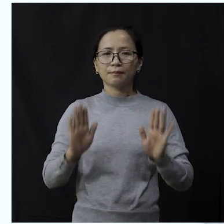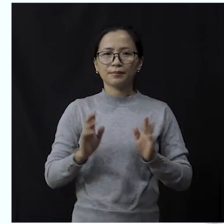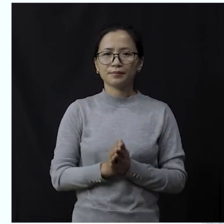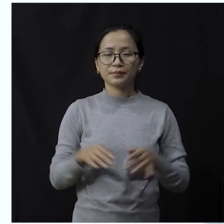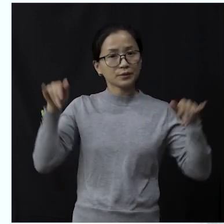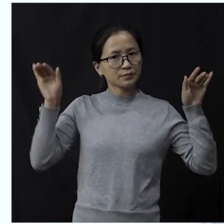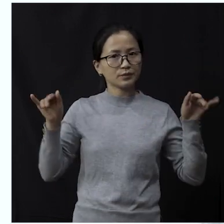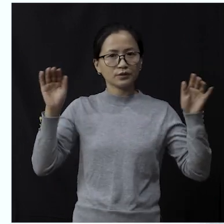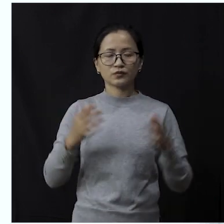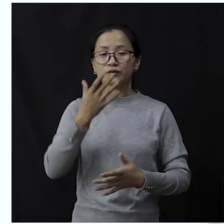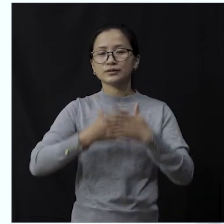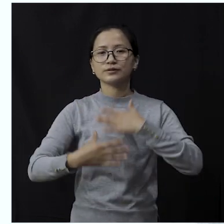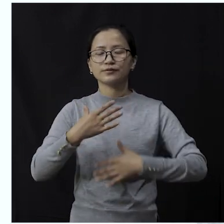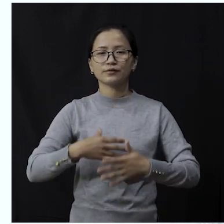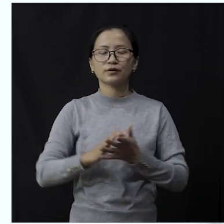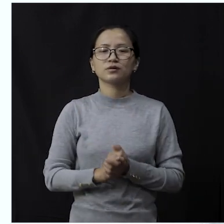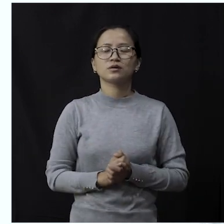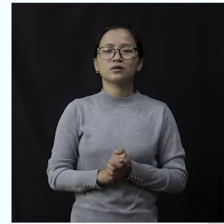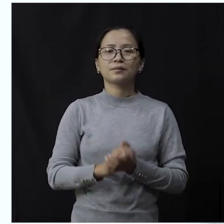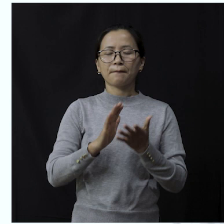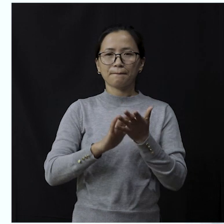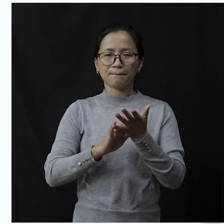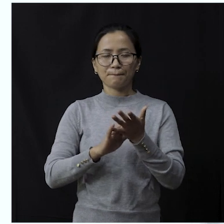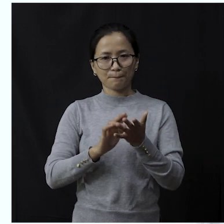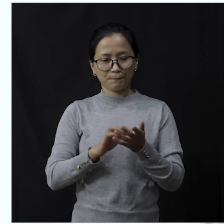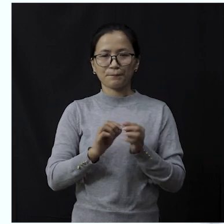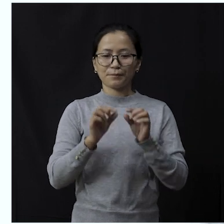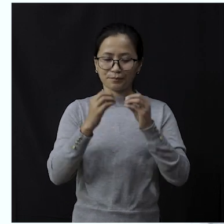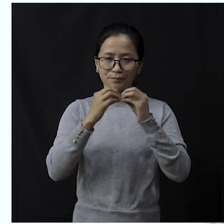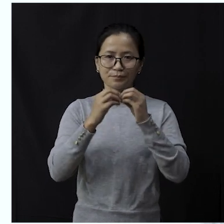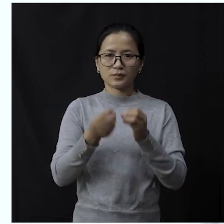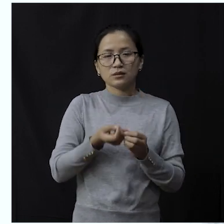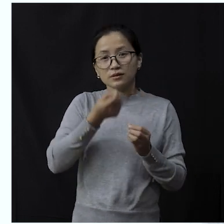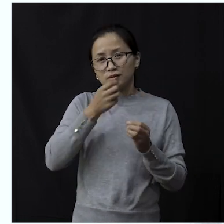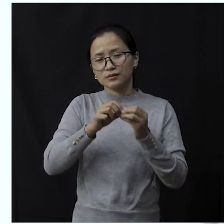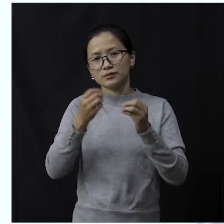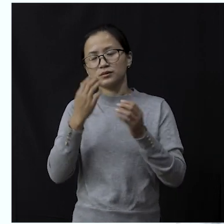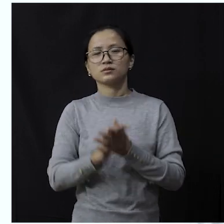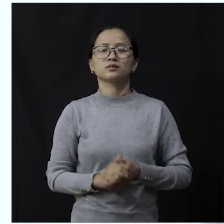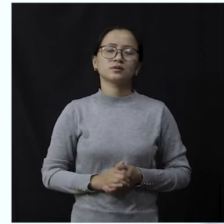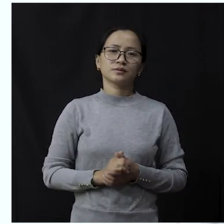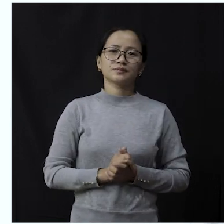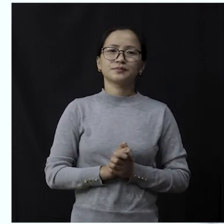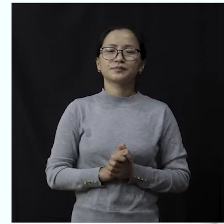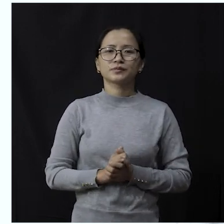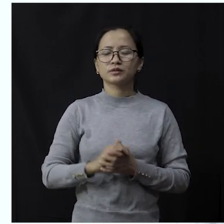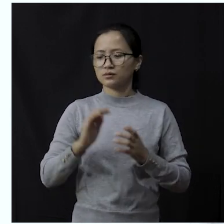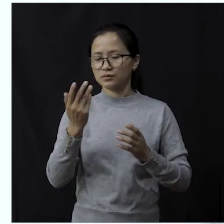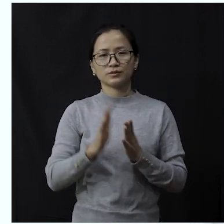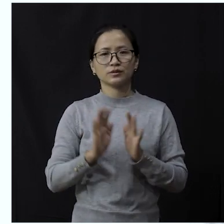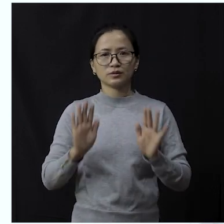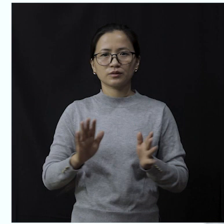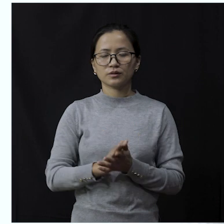birds survive on berries and fruits. They don't eat the flesh. Of course, there are some birds or some creatures